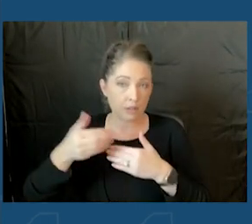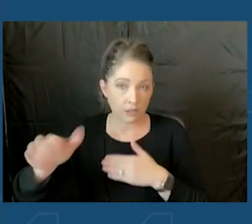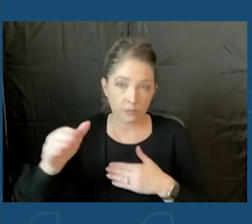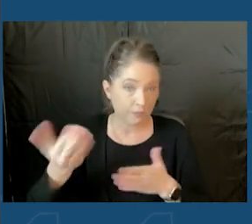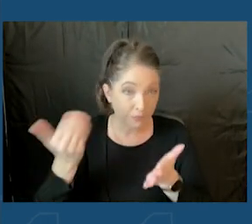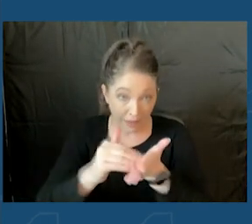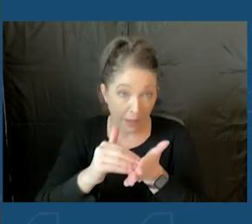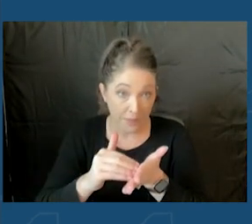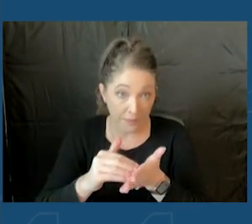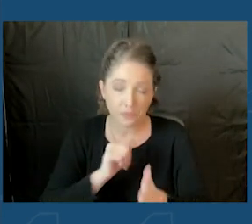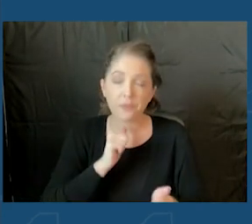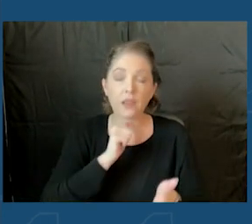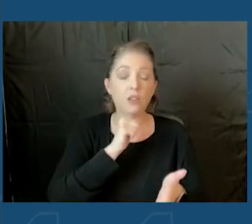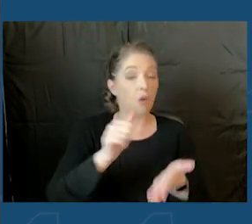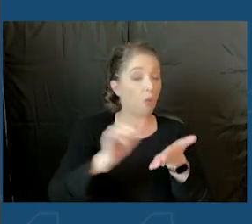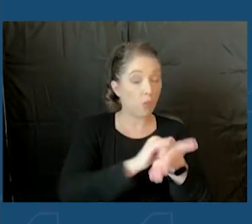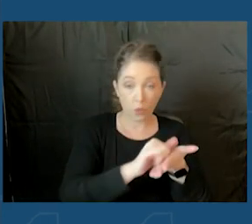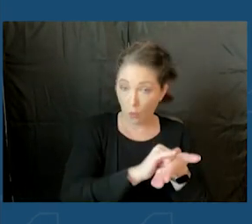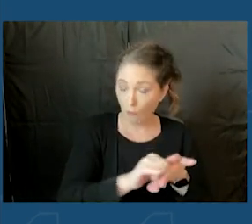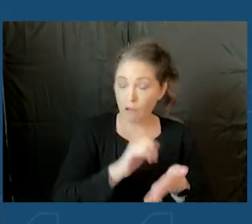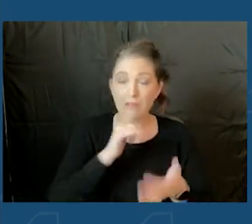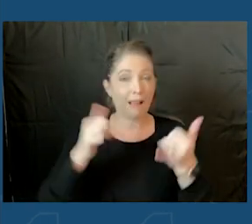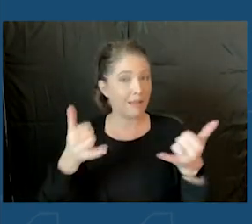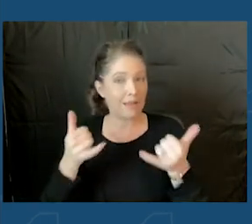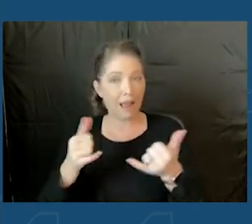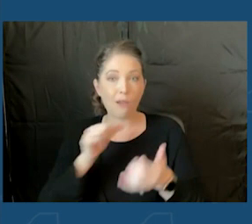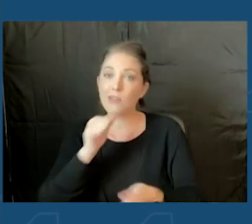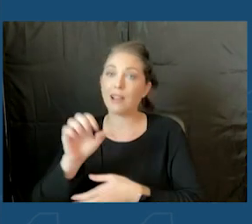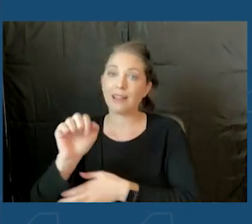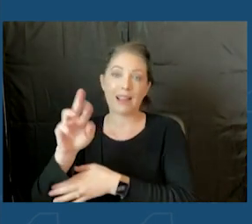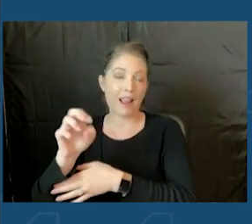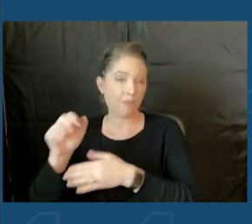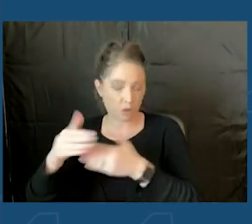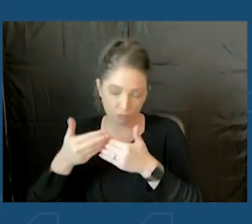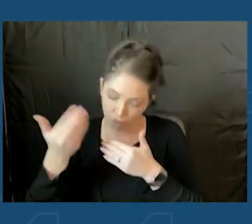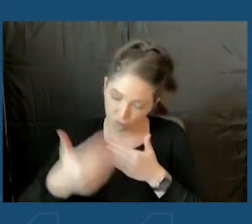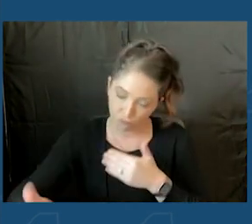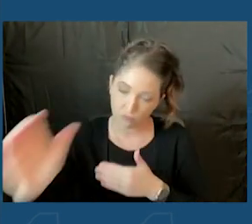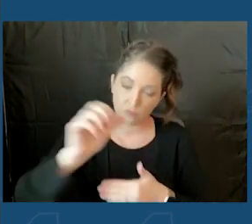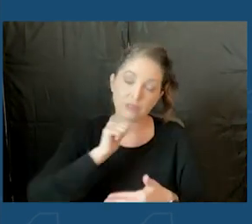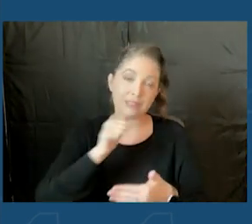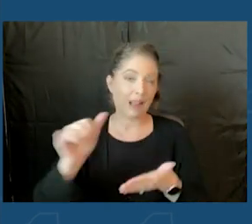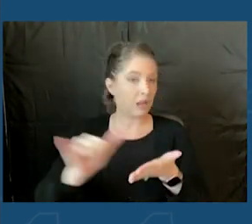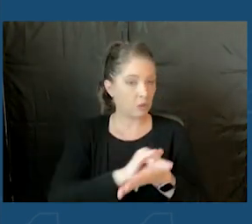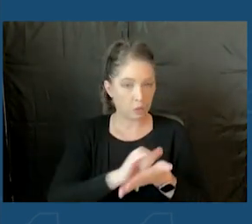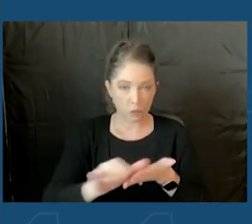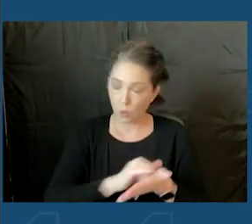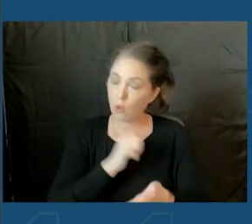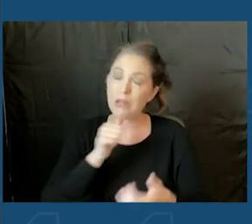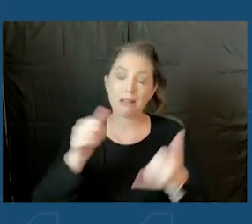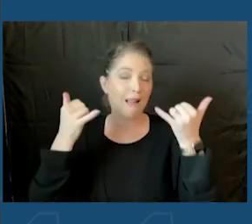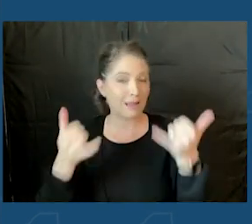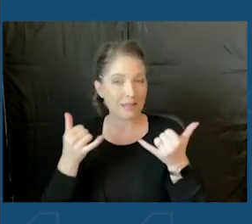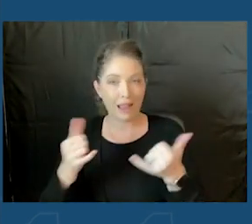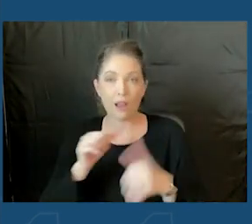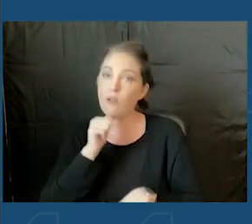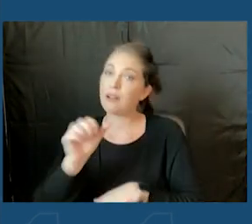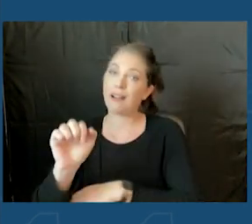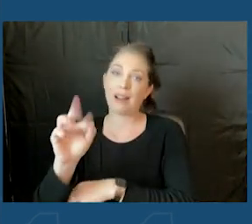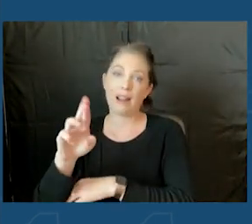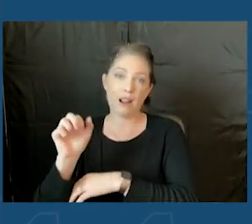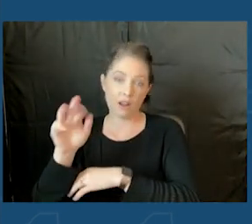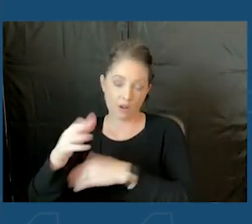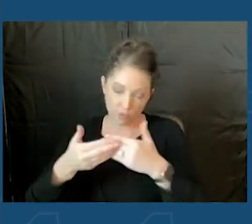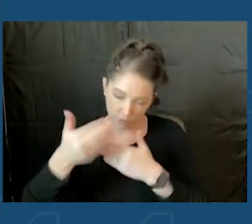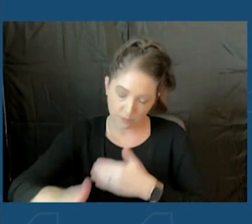New York, not now, not ever. Not in New York, not now, not ever. Thank